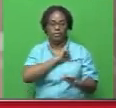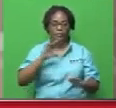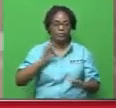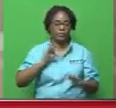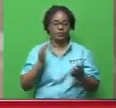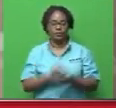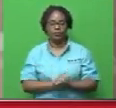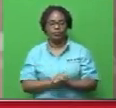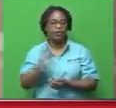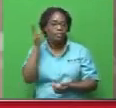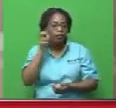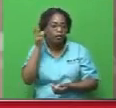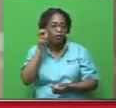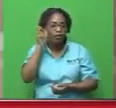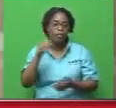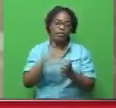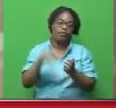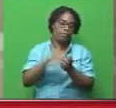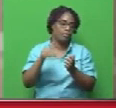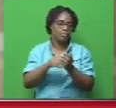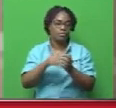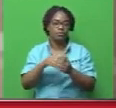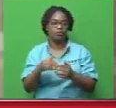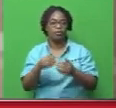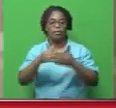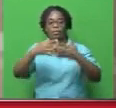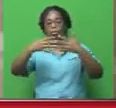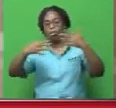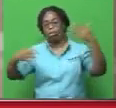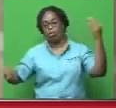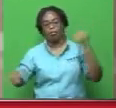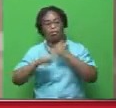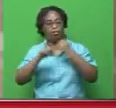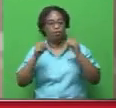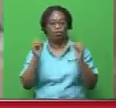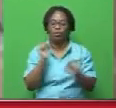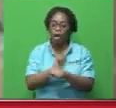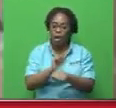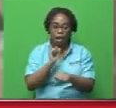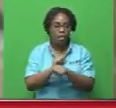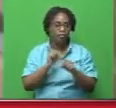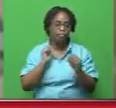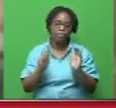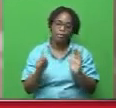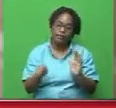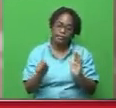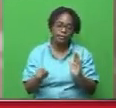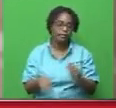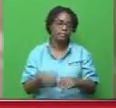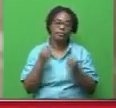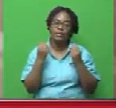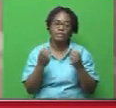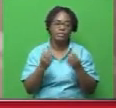about the backlog of matters in the judiciary. So they created more posts in the judiciary. You have the creation of the post of magistracy